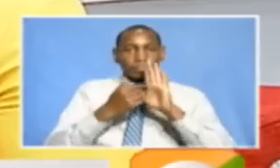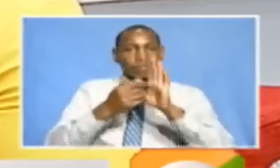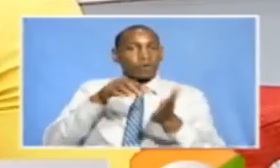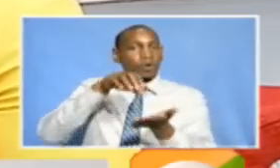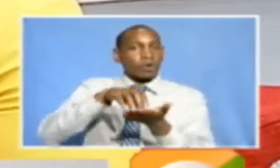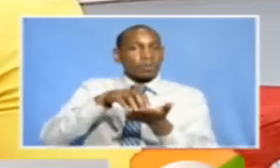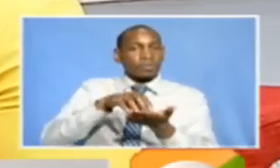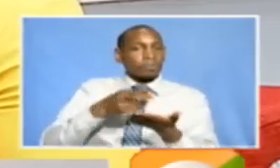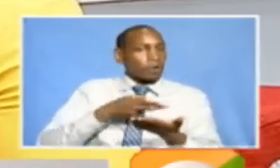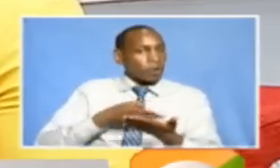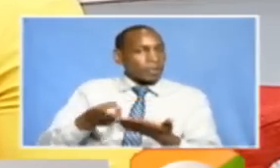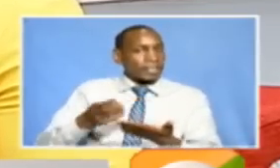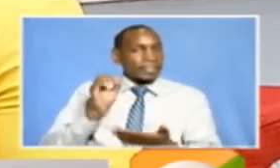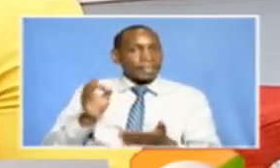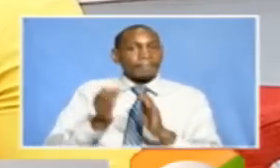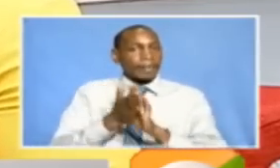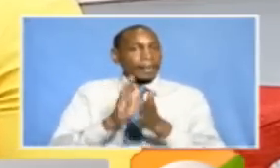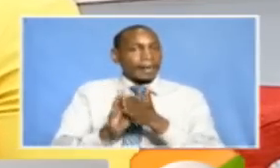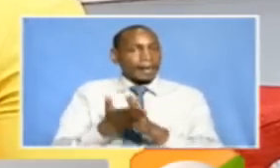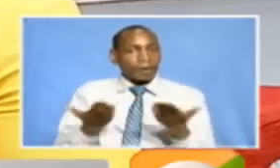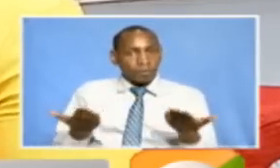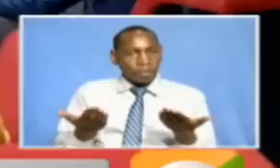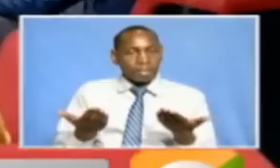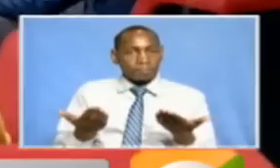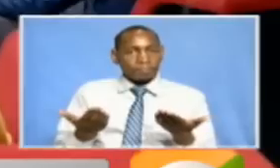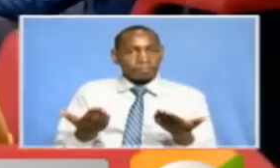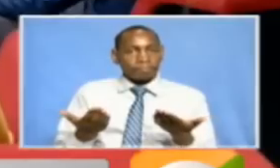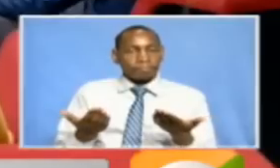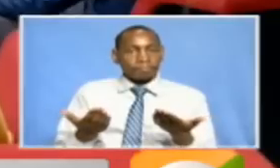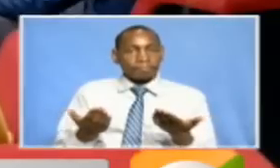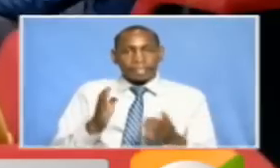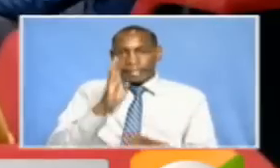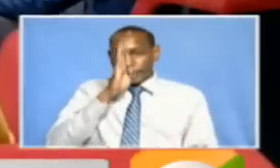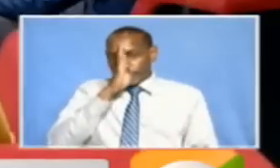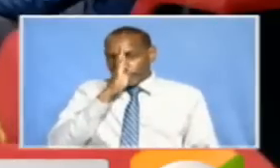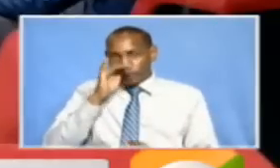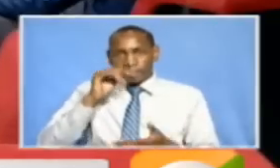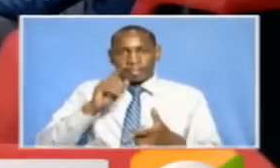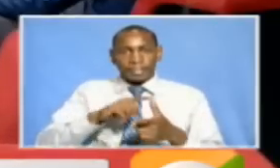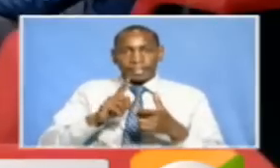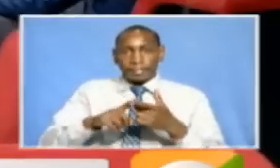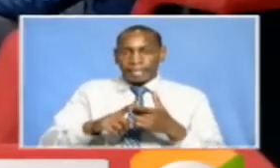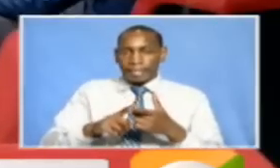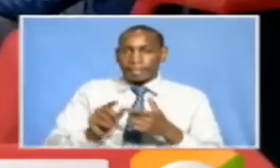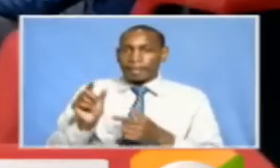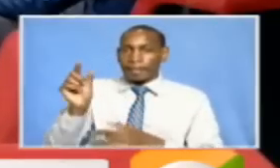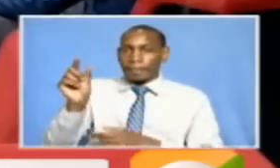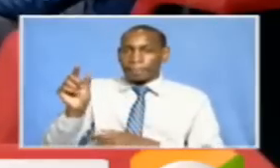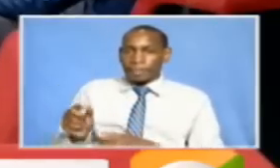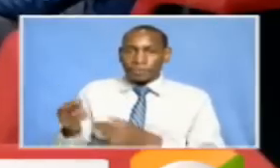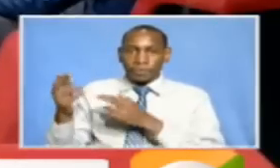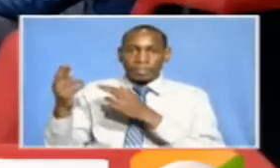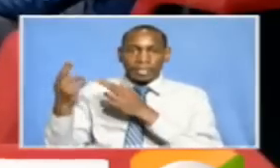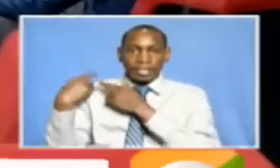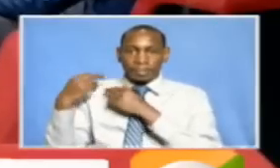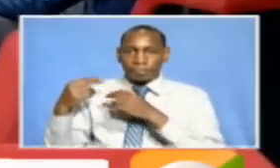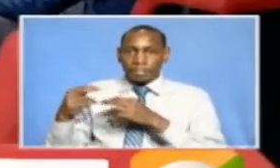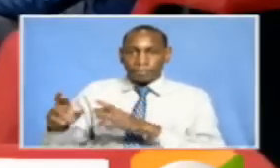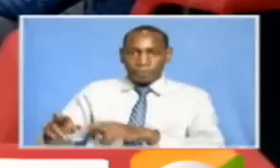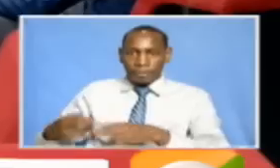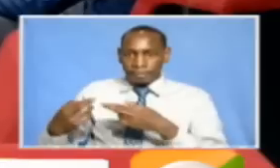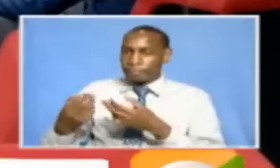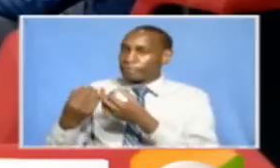And to be honest, if there's no beyond reasonable doubt, then that case, the perpetrator will go scot-free. Because even the